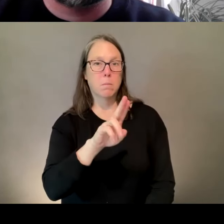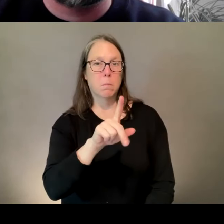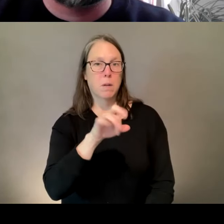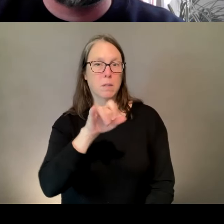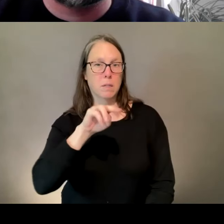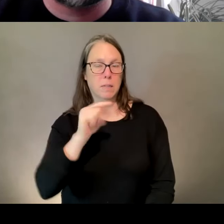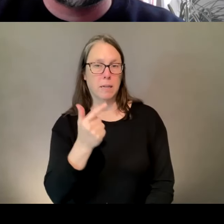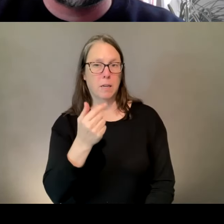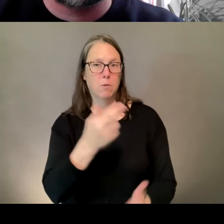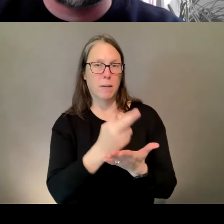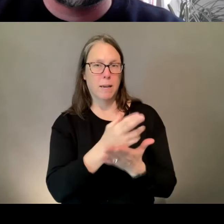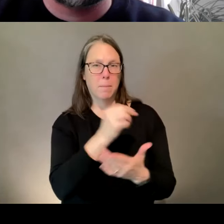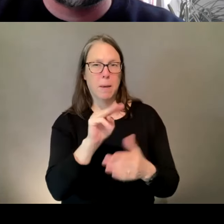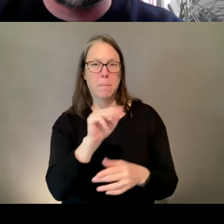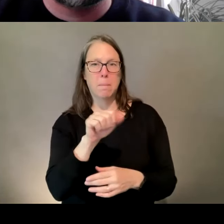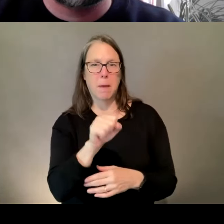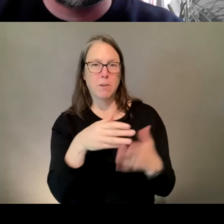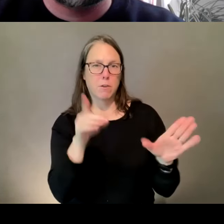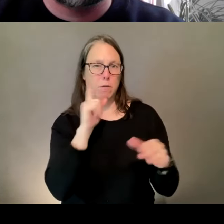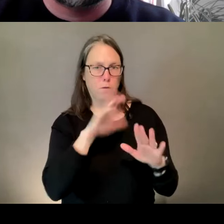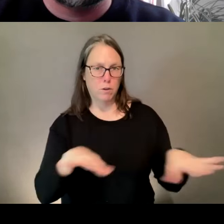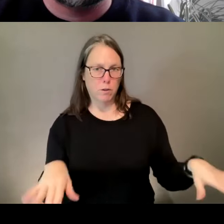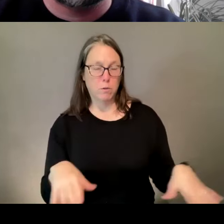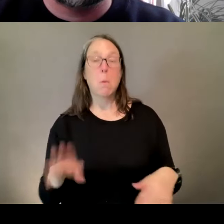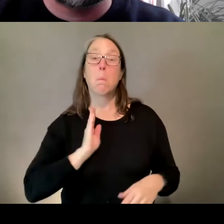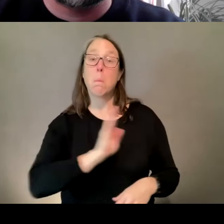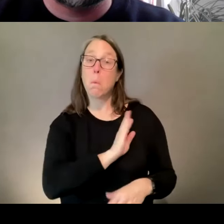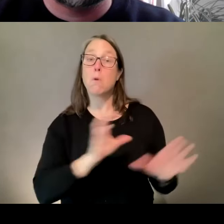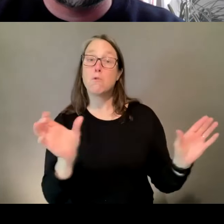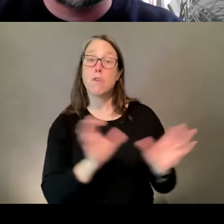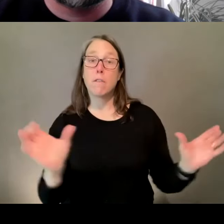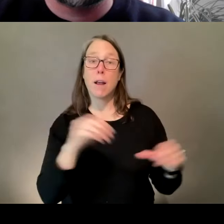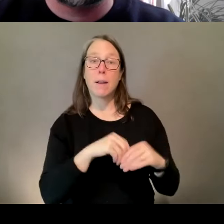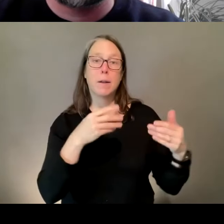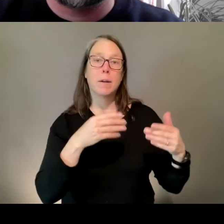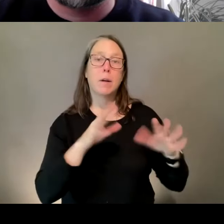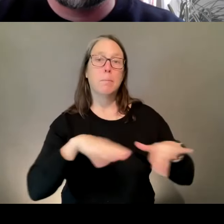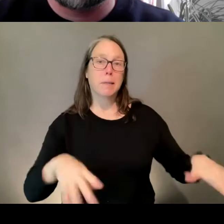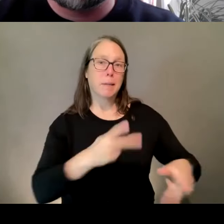He is board certified in pediatrics, physical medicine and rehabilitation,